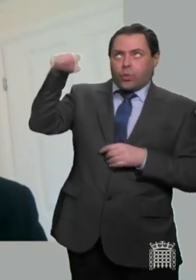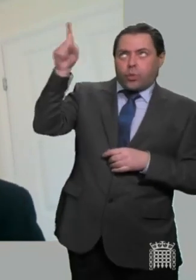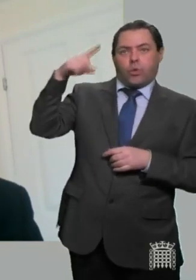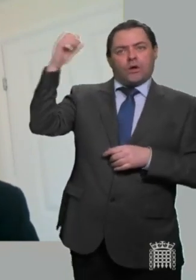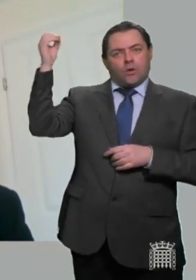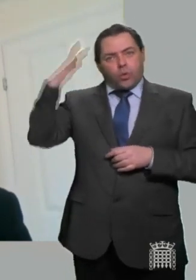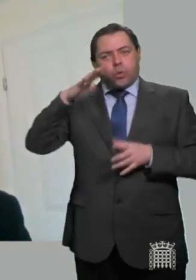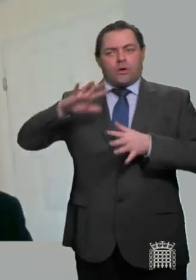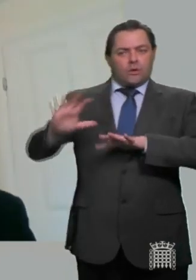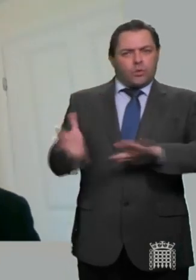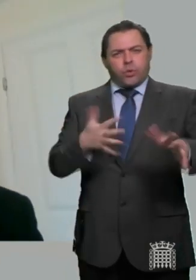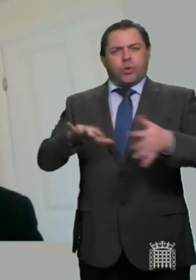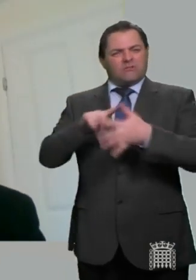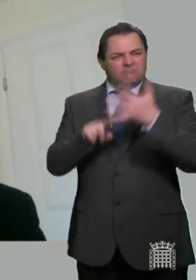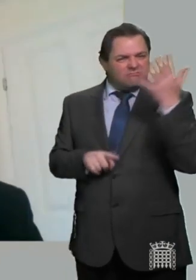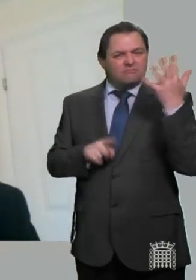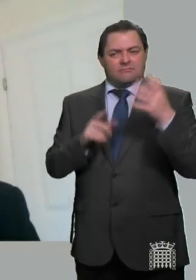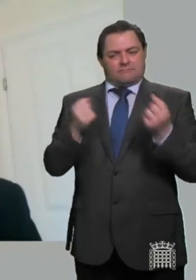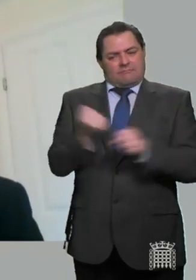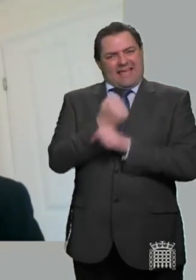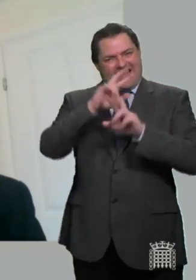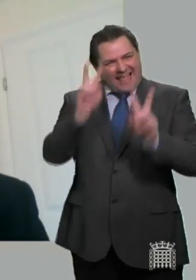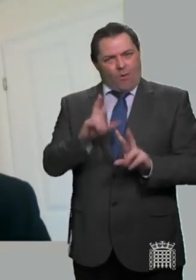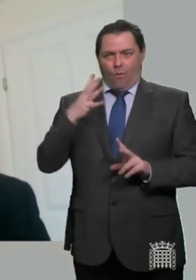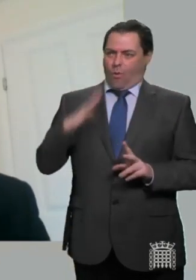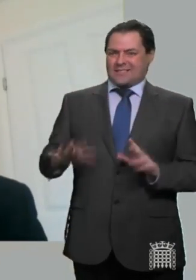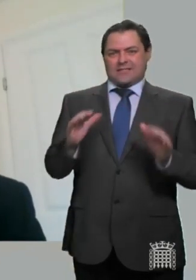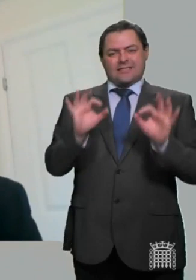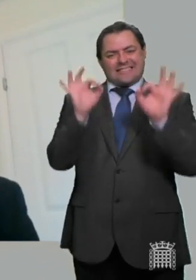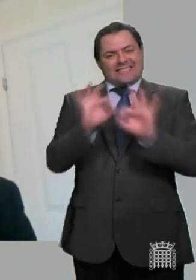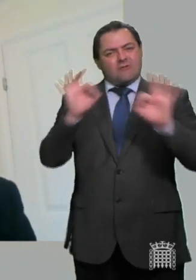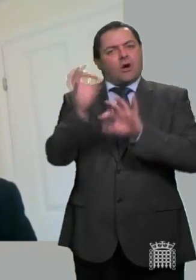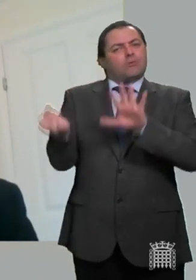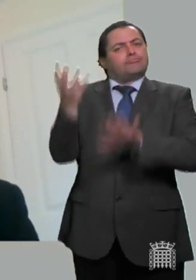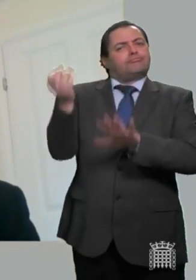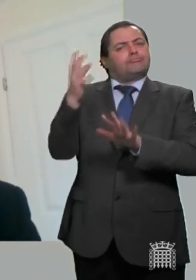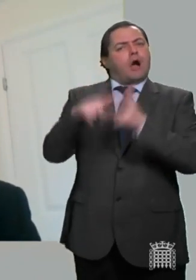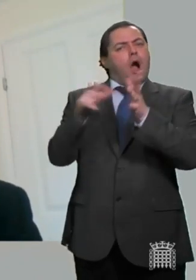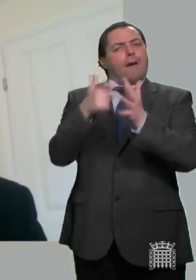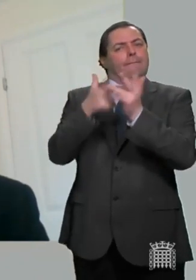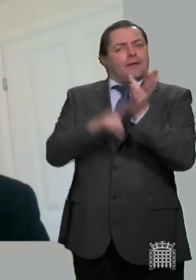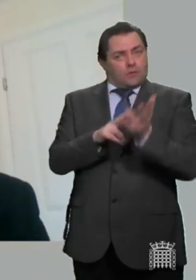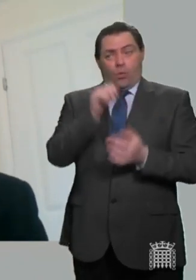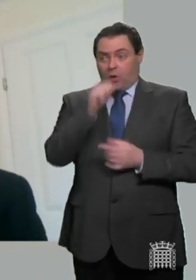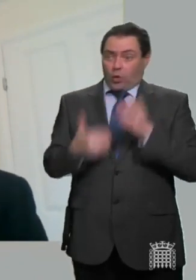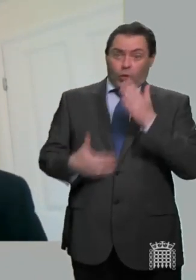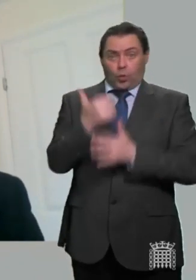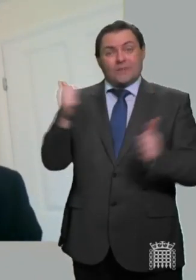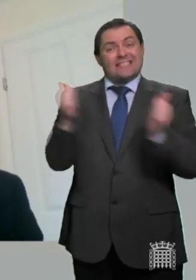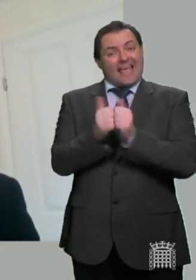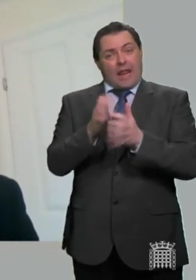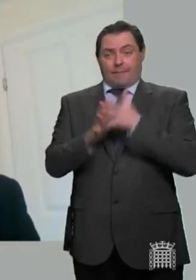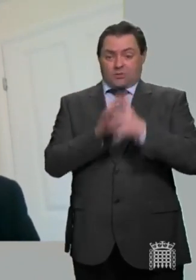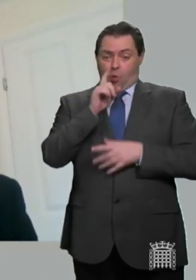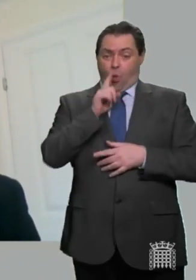he will agree, in the greatest part of the country, transitioning to net zero with a long-awaited energy transition deal which will help transform the oil capital